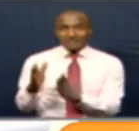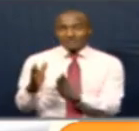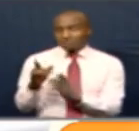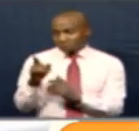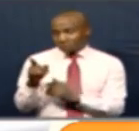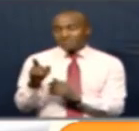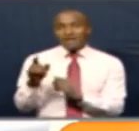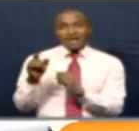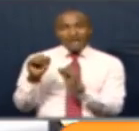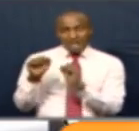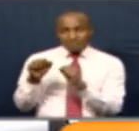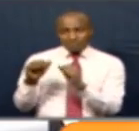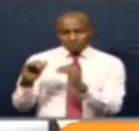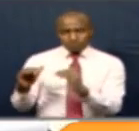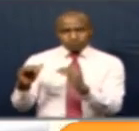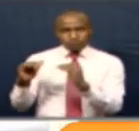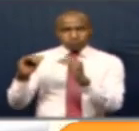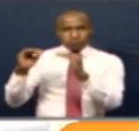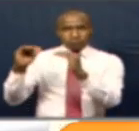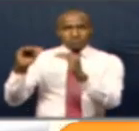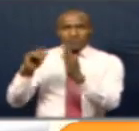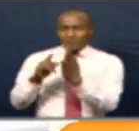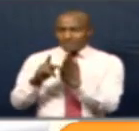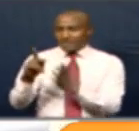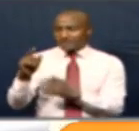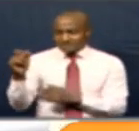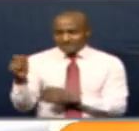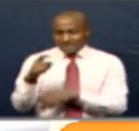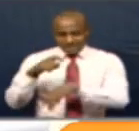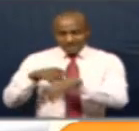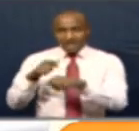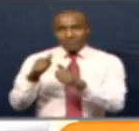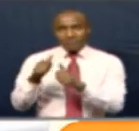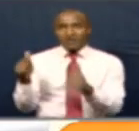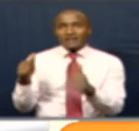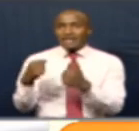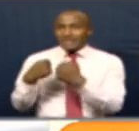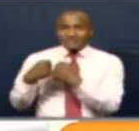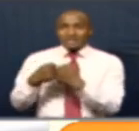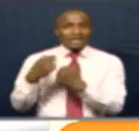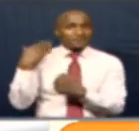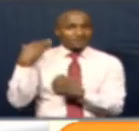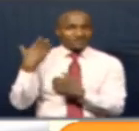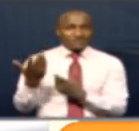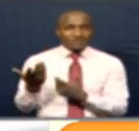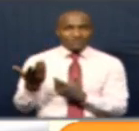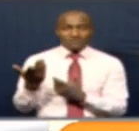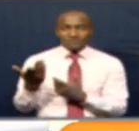to reach where he is today, able to pay his salaries on time, which was a challenge in the last administration,